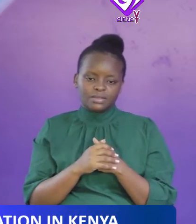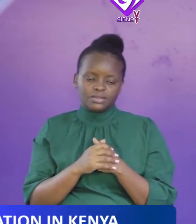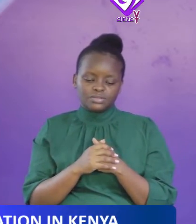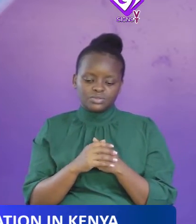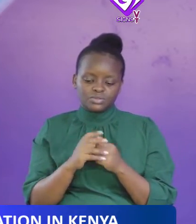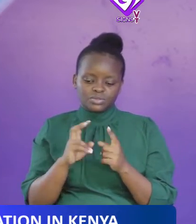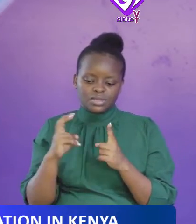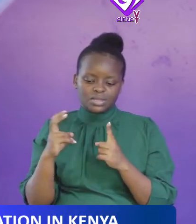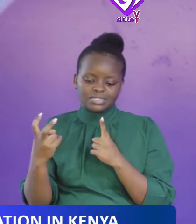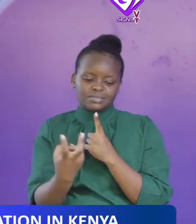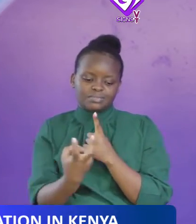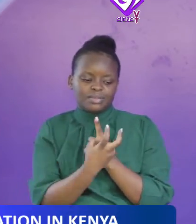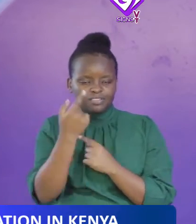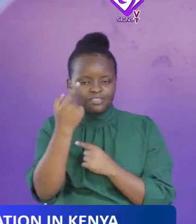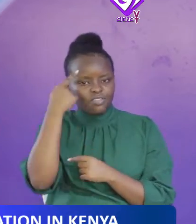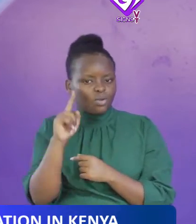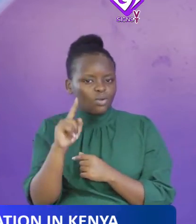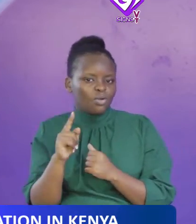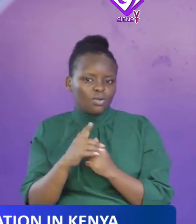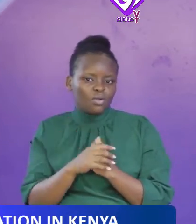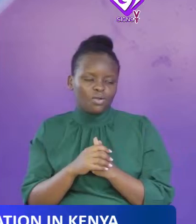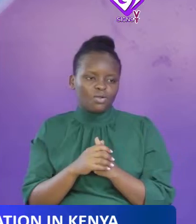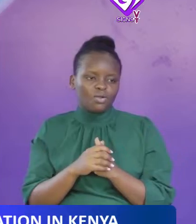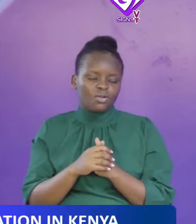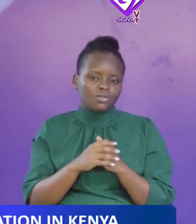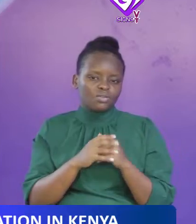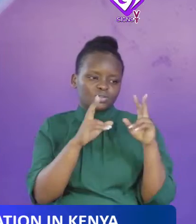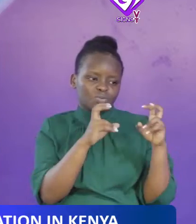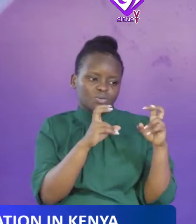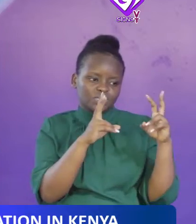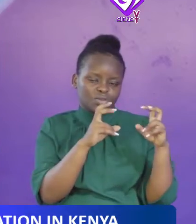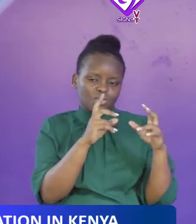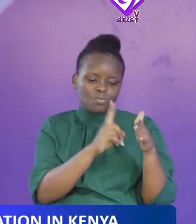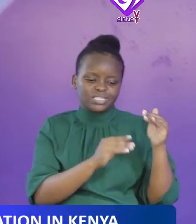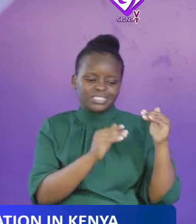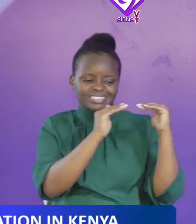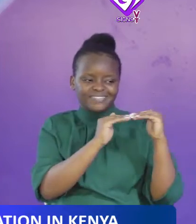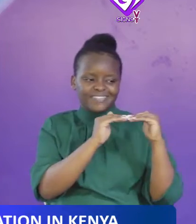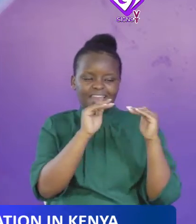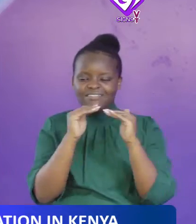of the legal, quote unquote, what is fair and what is unfair.